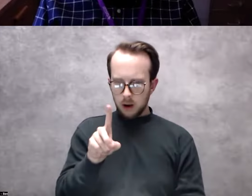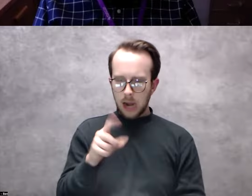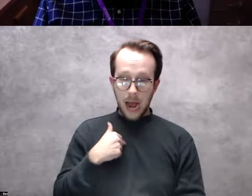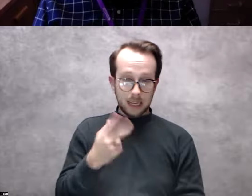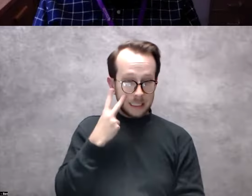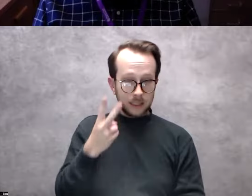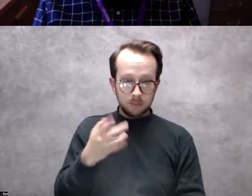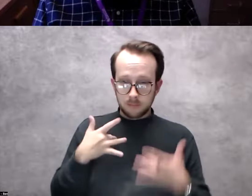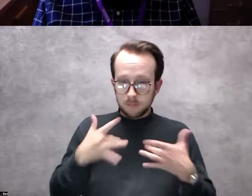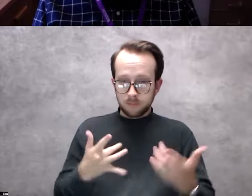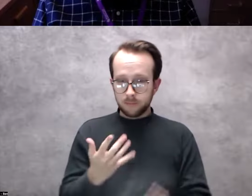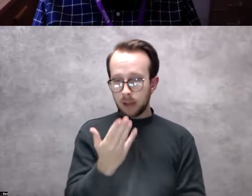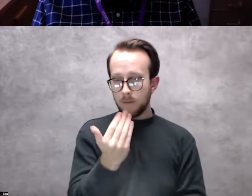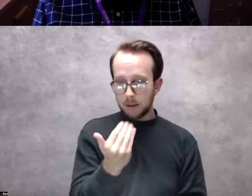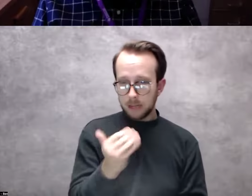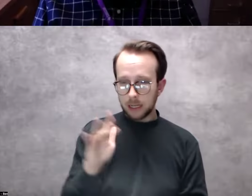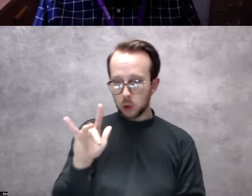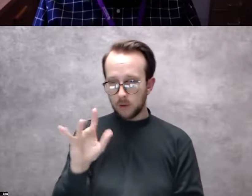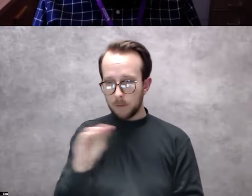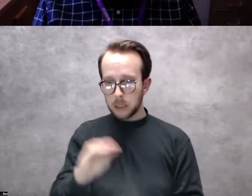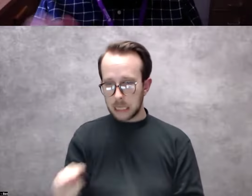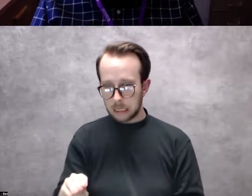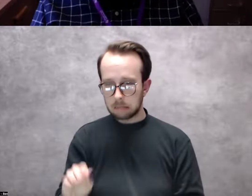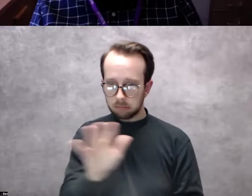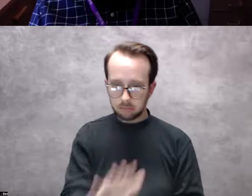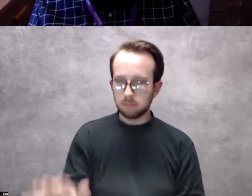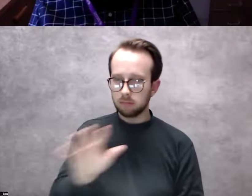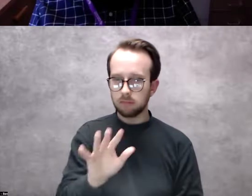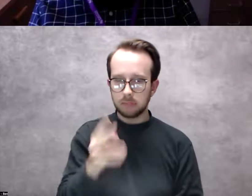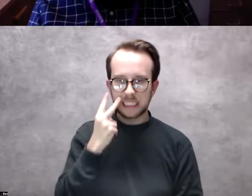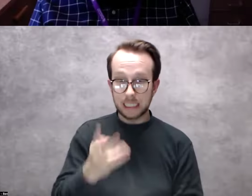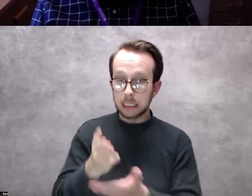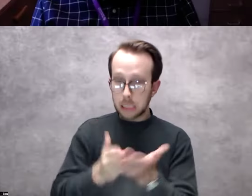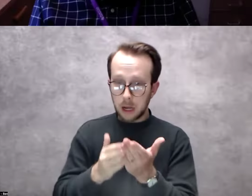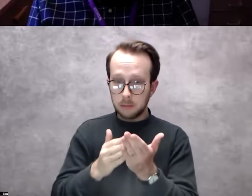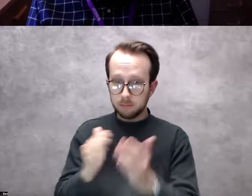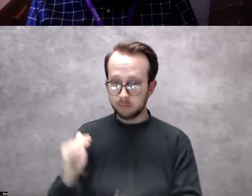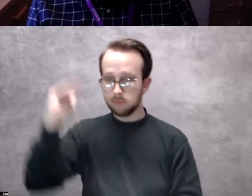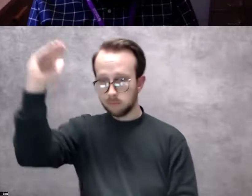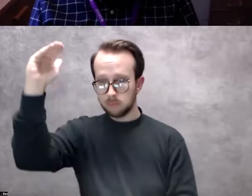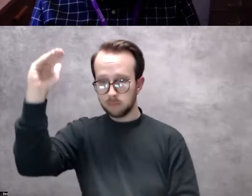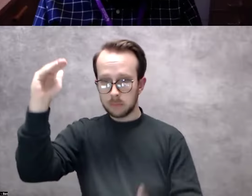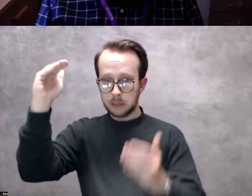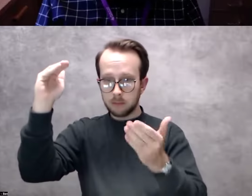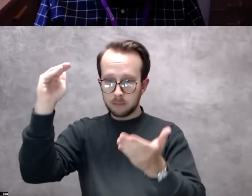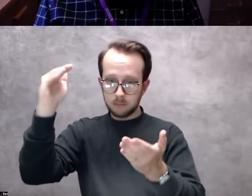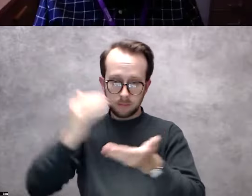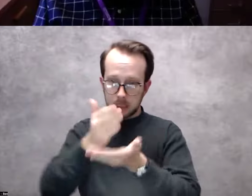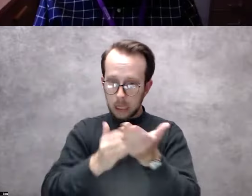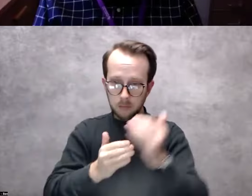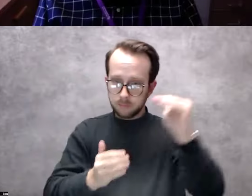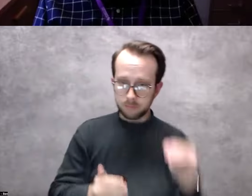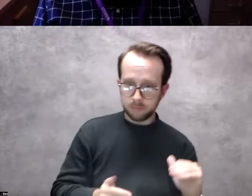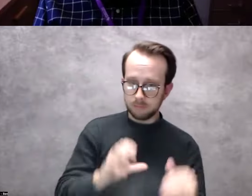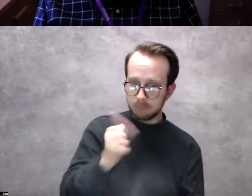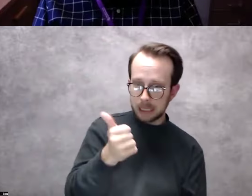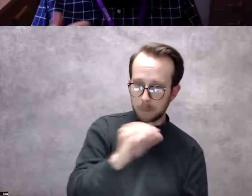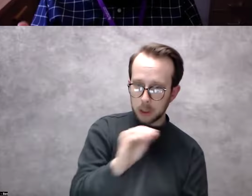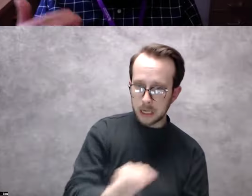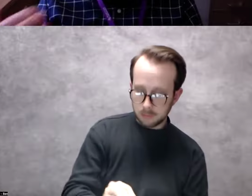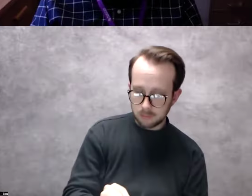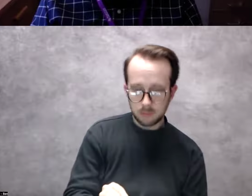from 15 to 25%. But I've seen some that are higher, and I've seen some that are going down to 10. But you really